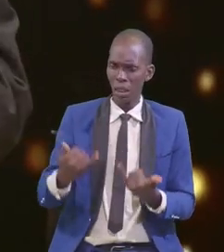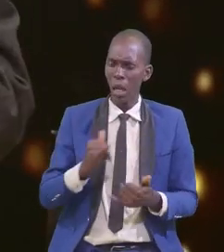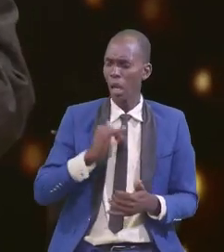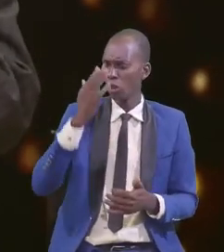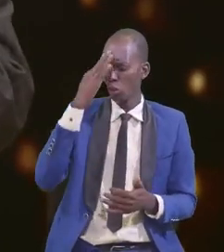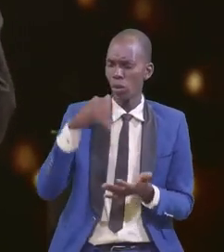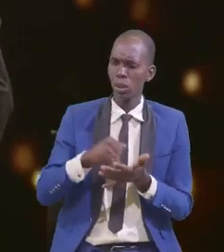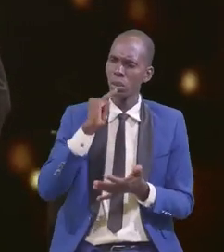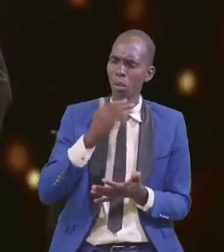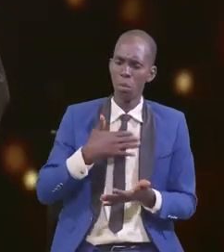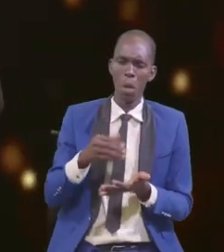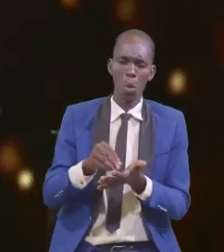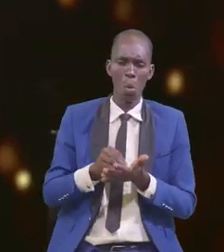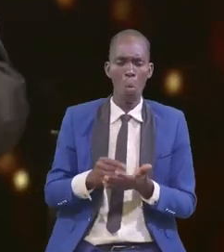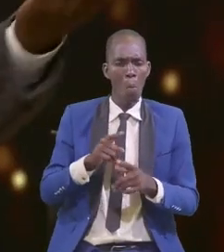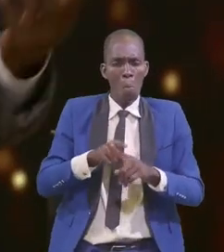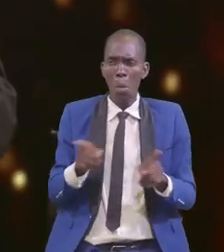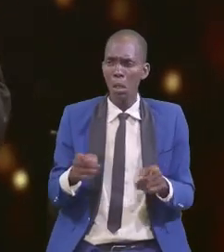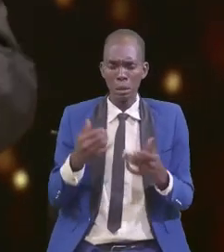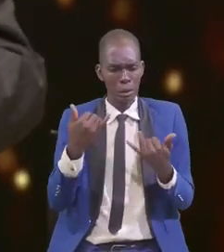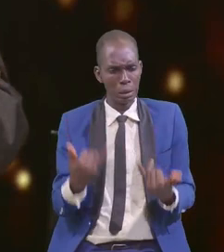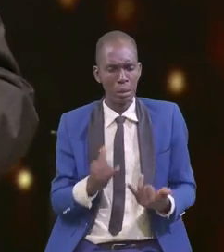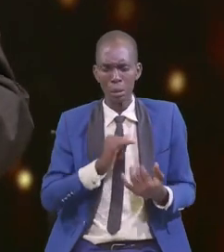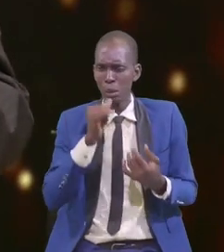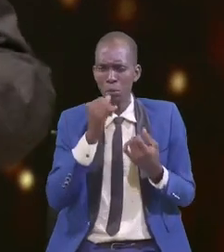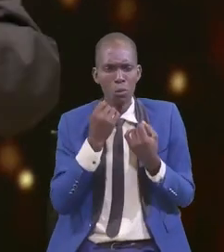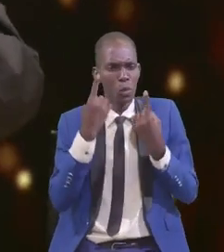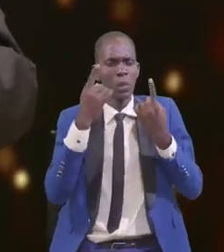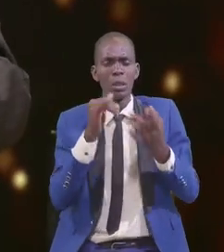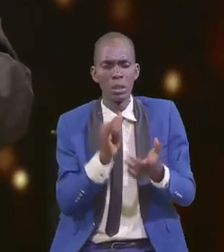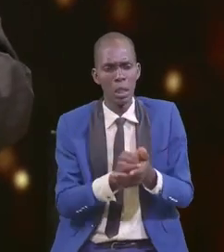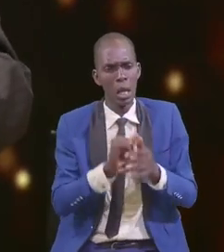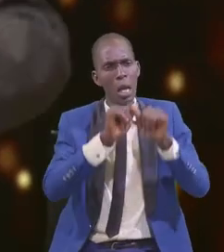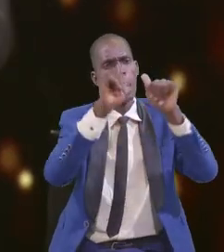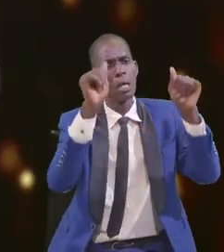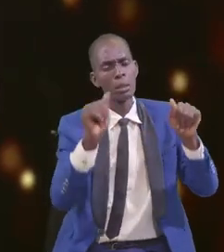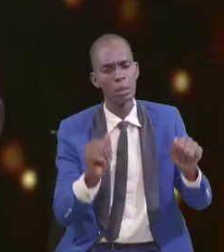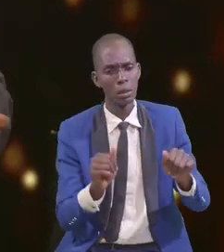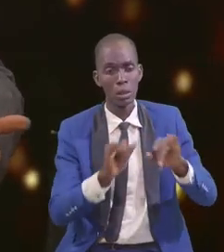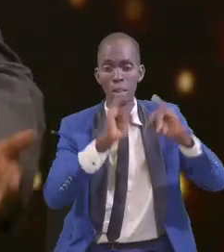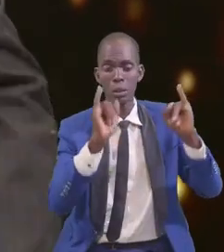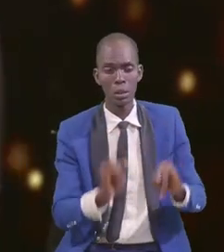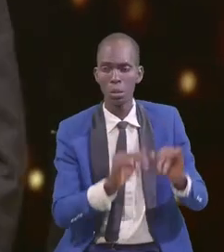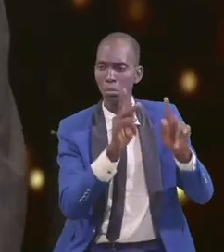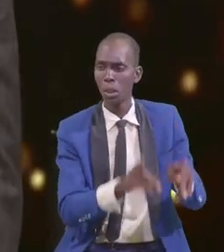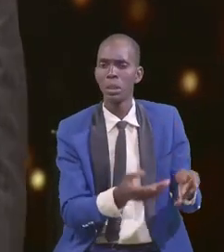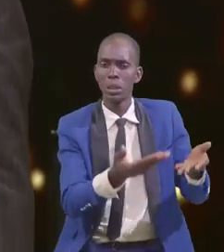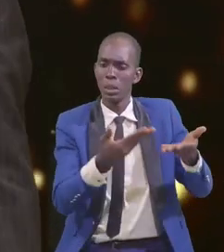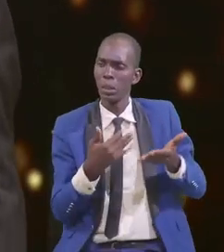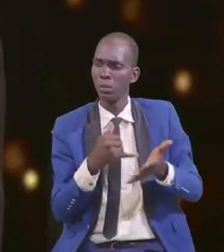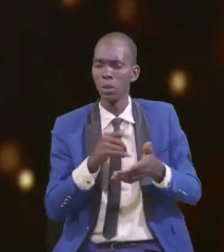from an idol worshiper, even if I have to, you know, bow down to